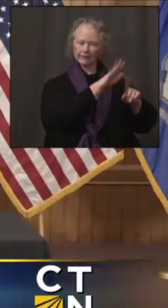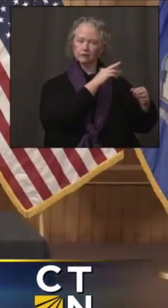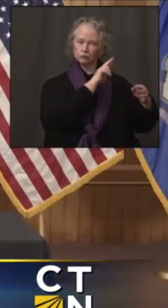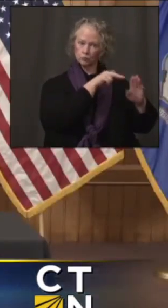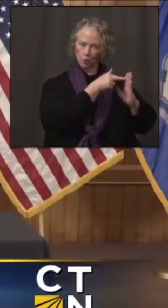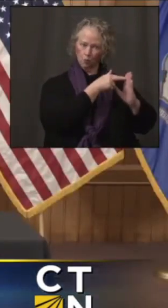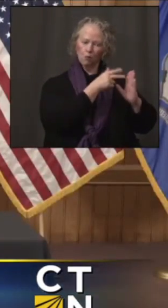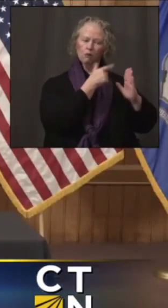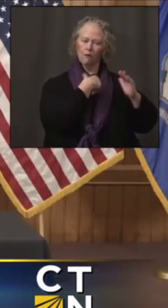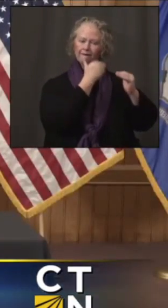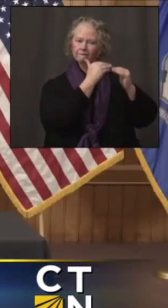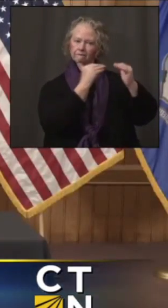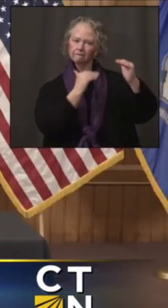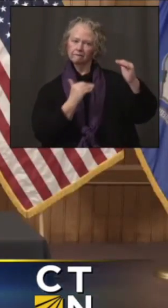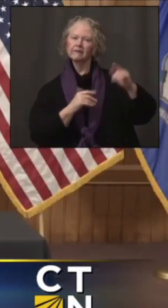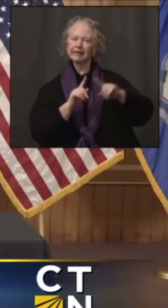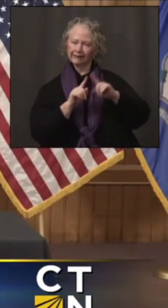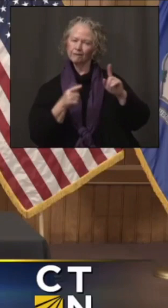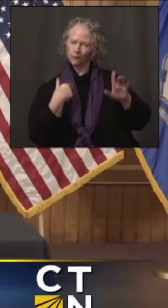Thank you.